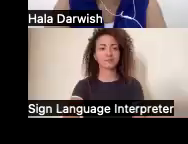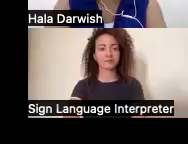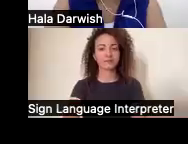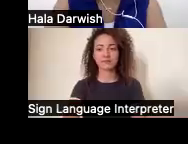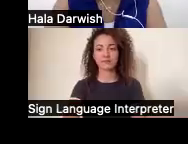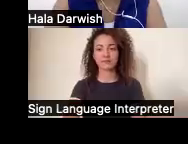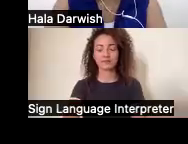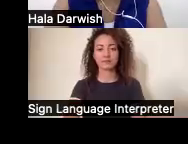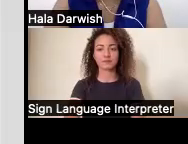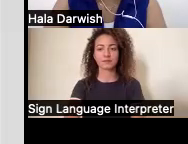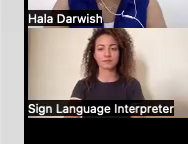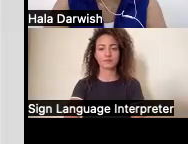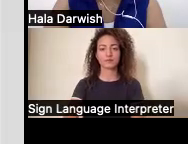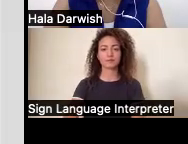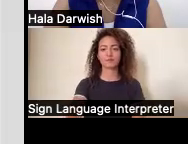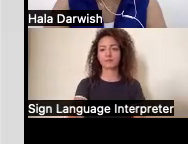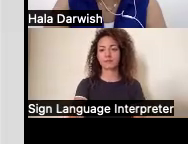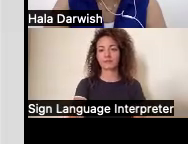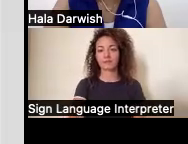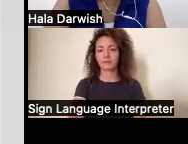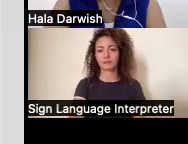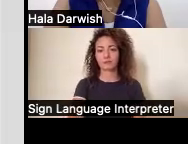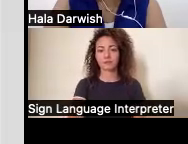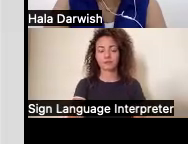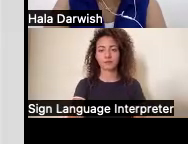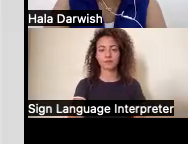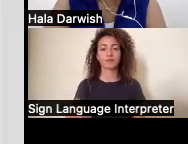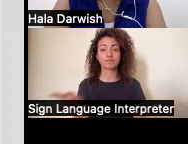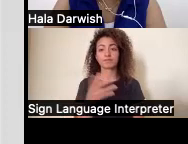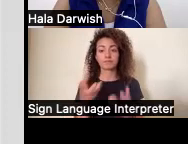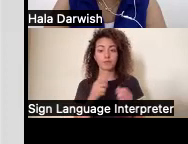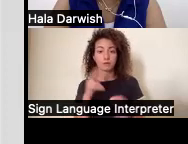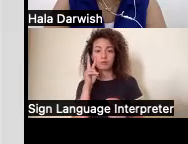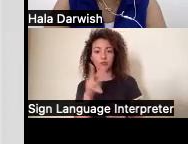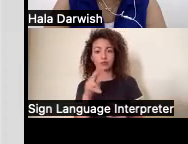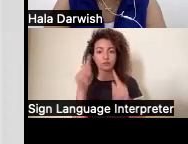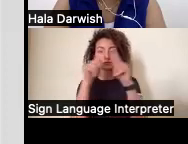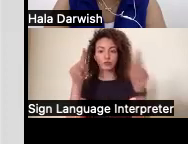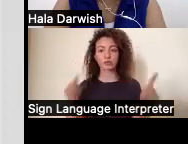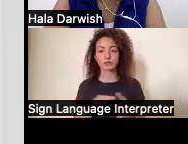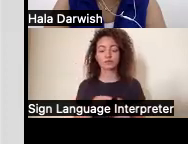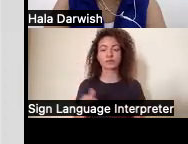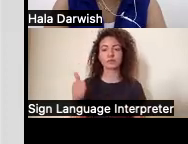time. Yes. Can you see on my screen? Yes.